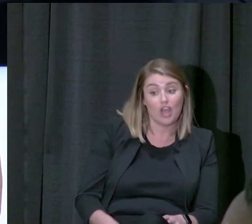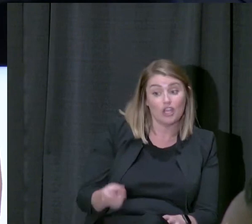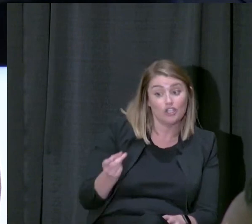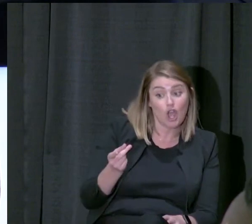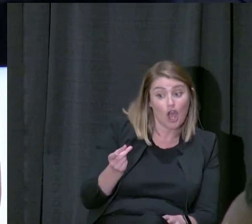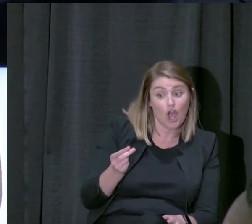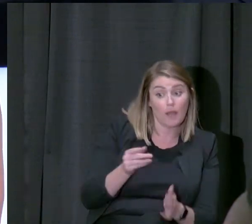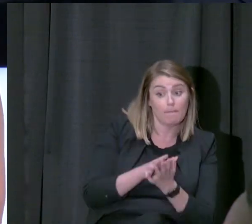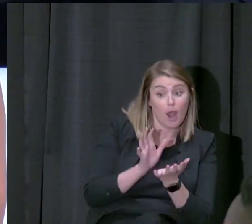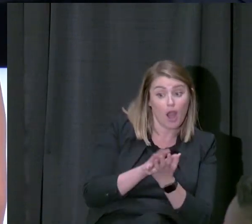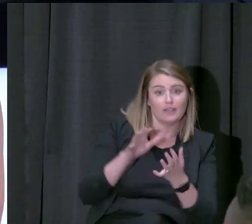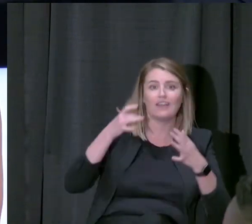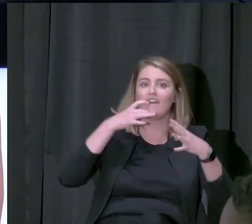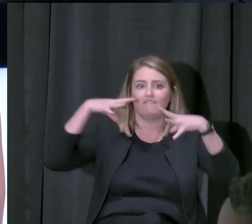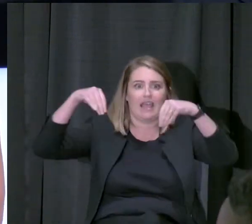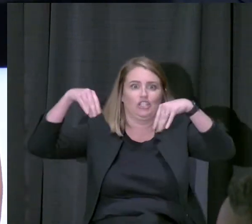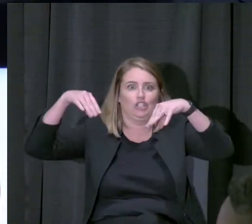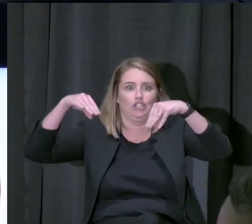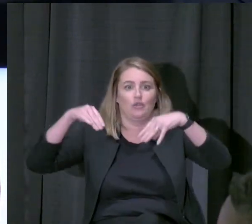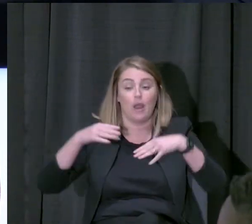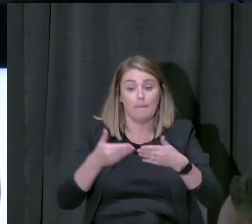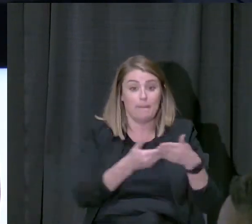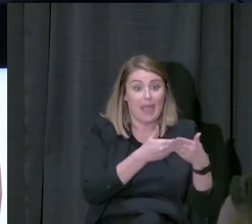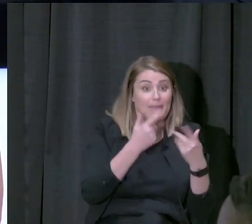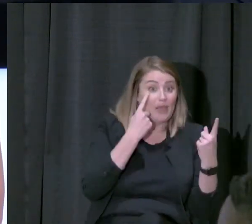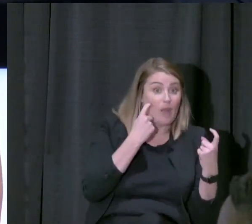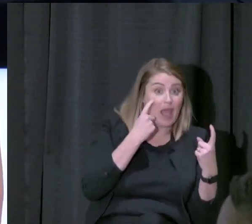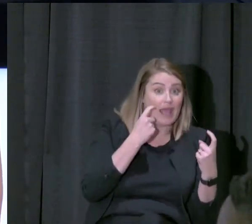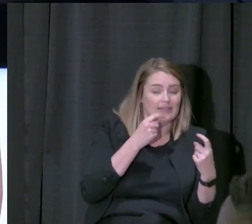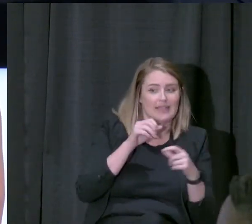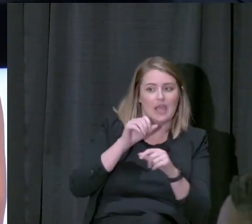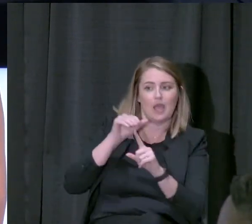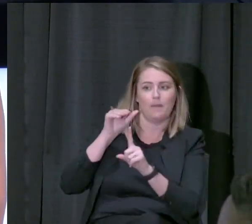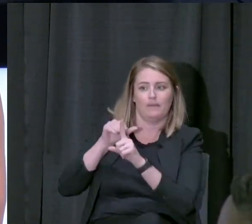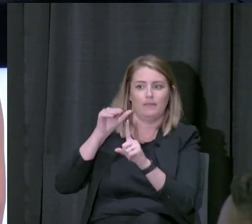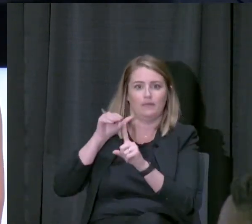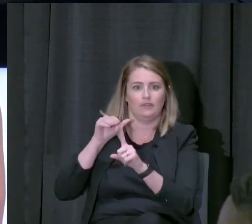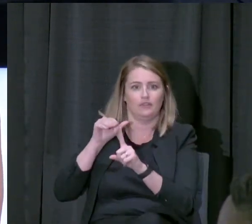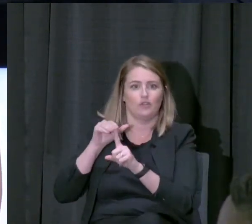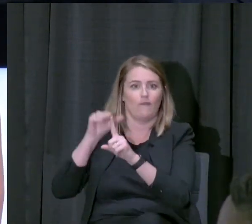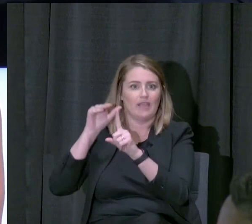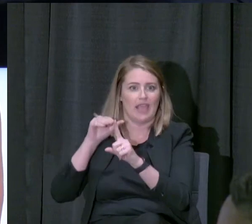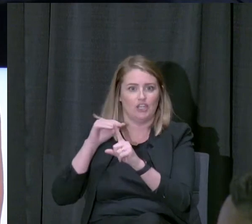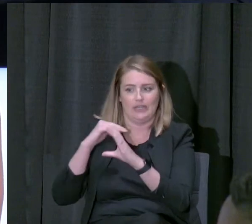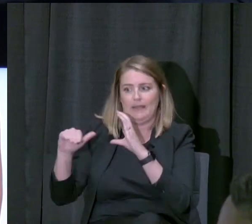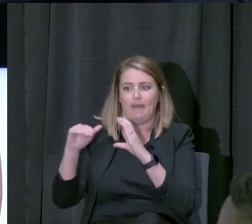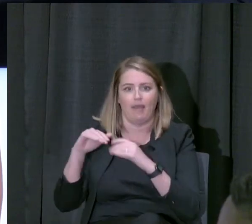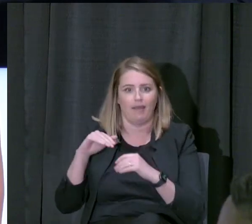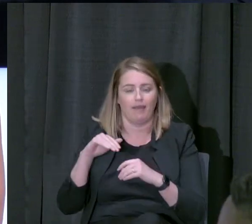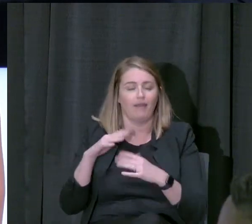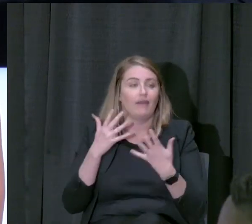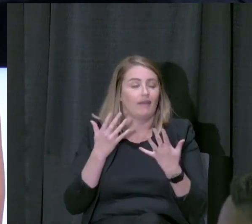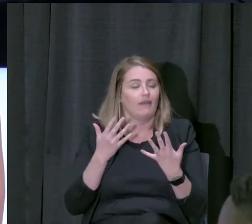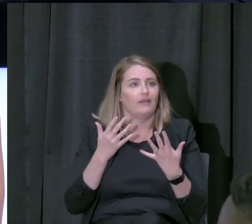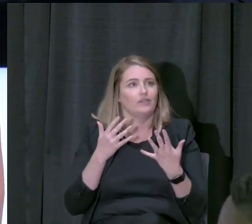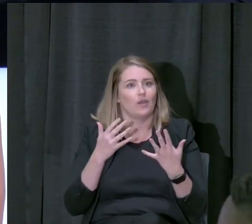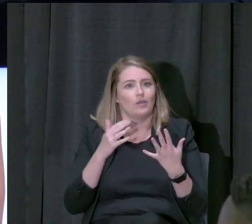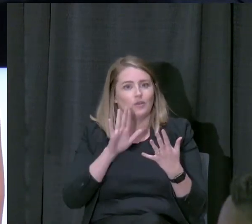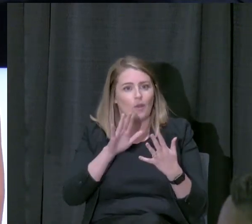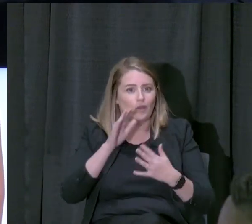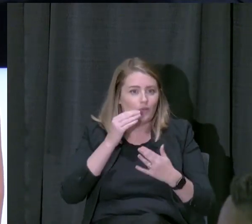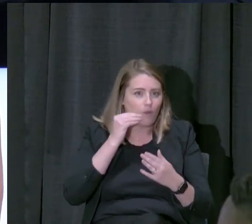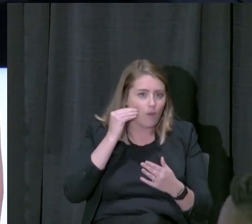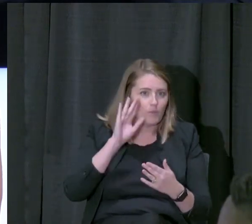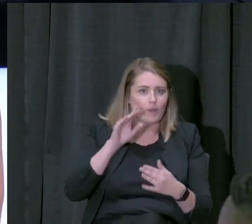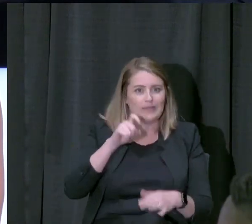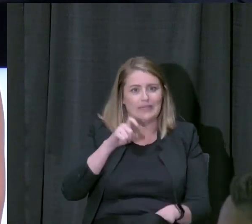the lights, or when the baby cries, send me a push notification. And you can really personalize that to your home, to your needs. And what's really cool is